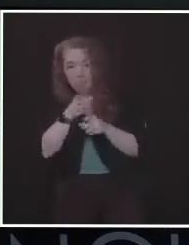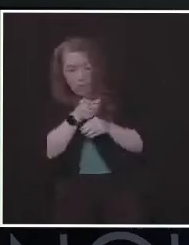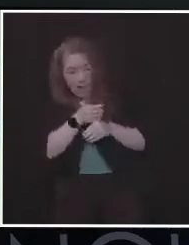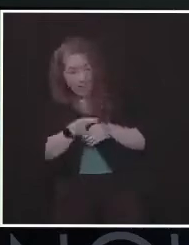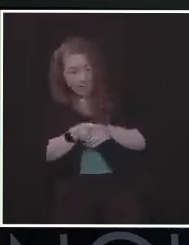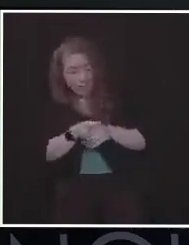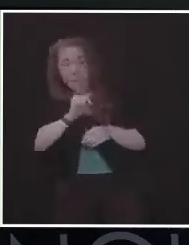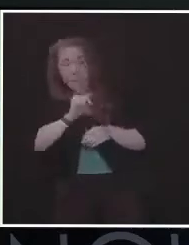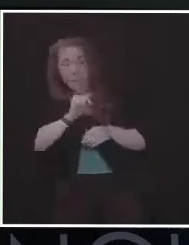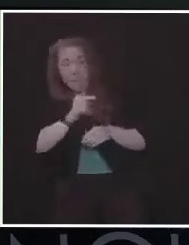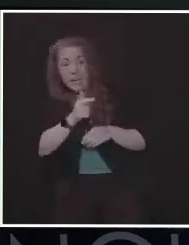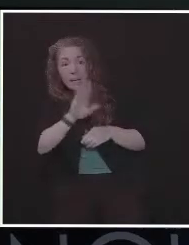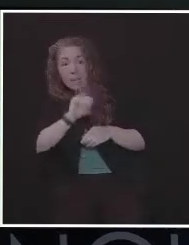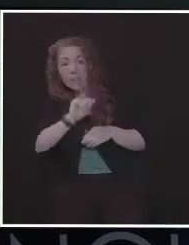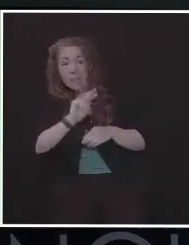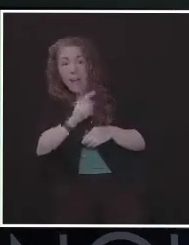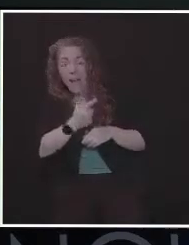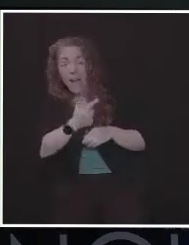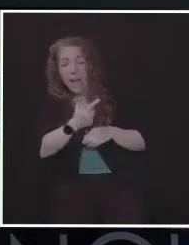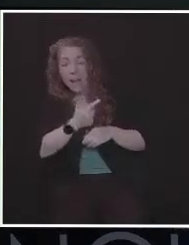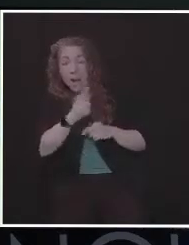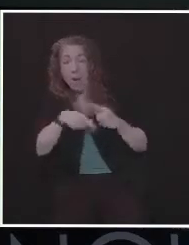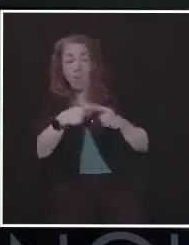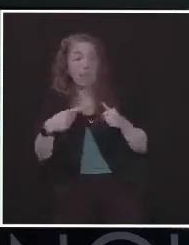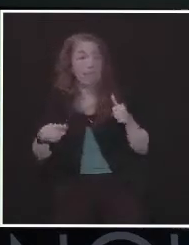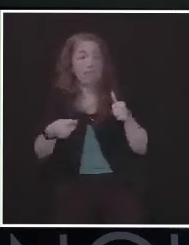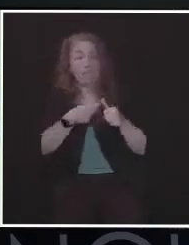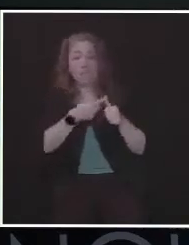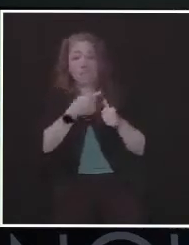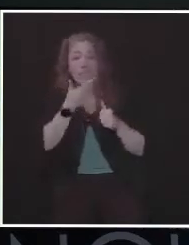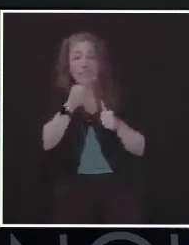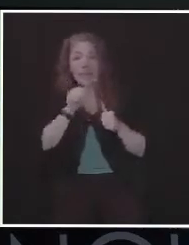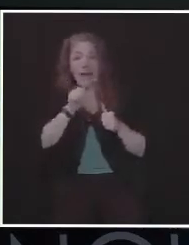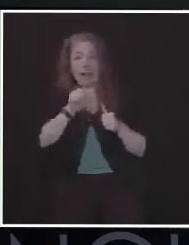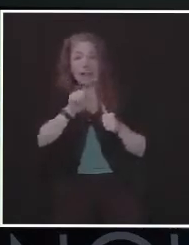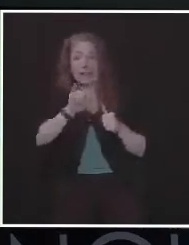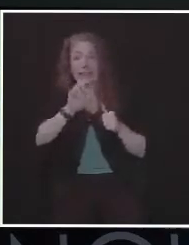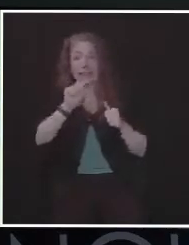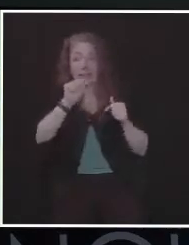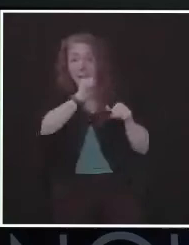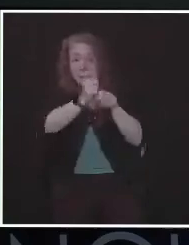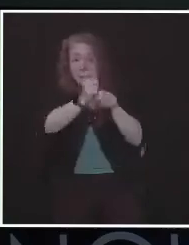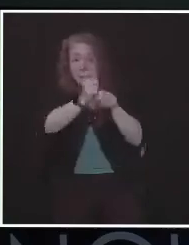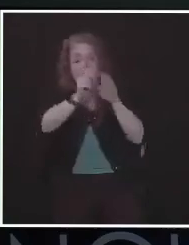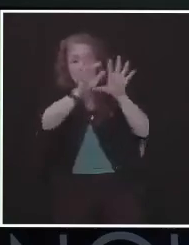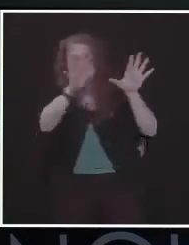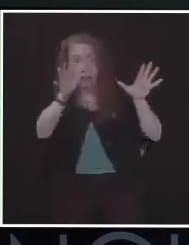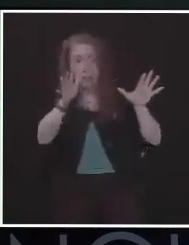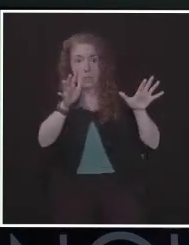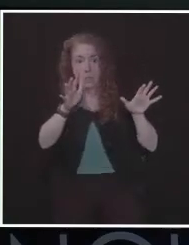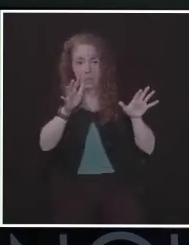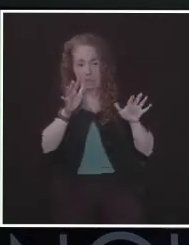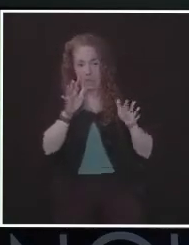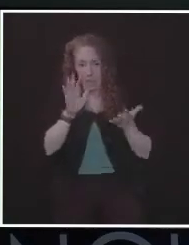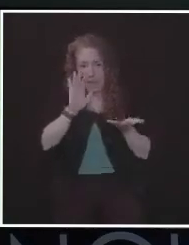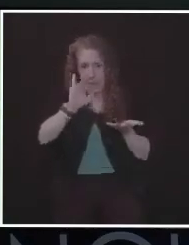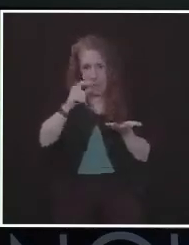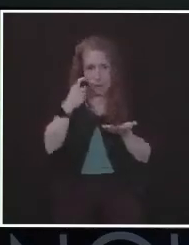first galaxies. And of course, I've only scratched the surface as